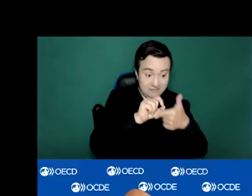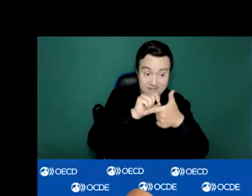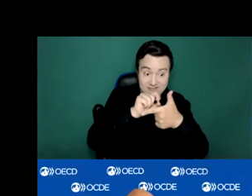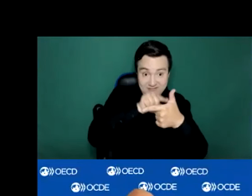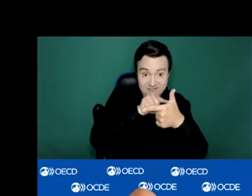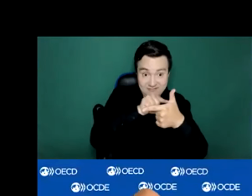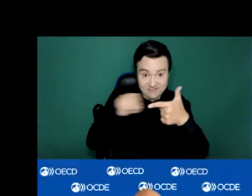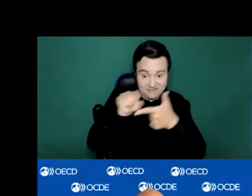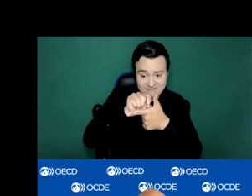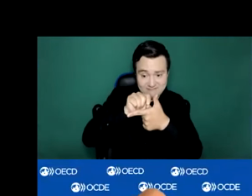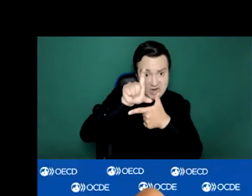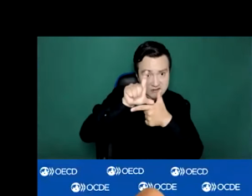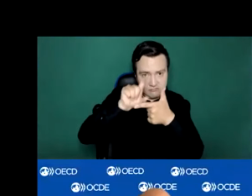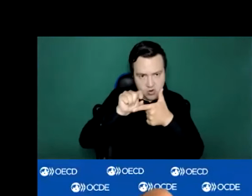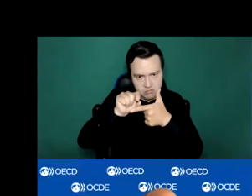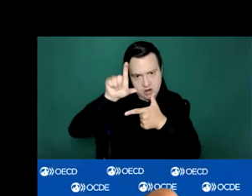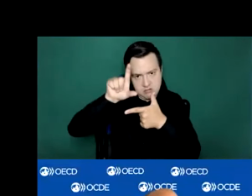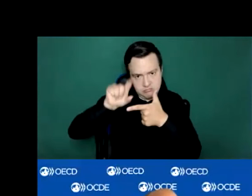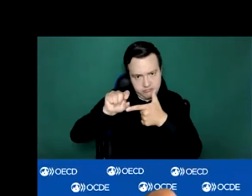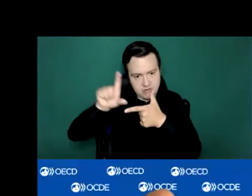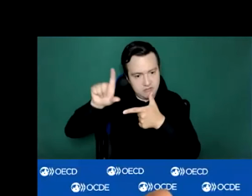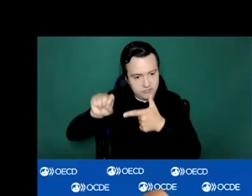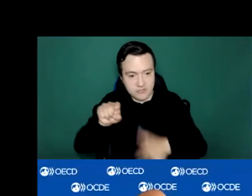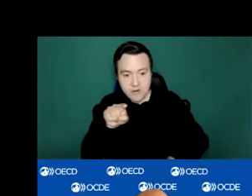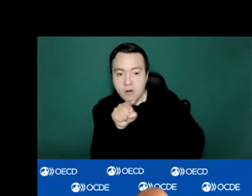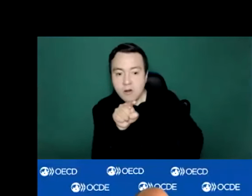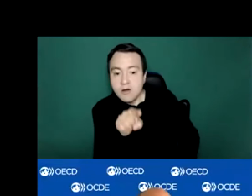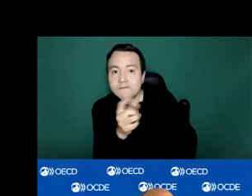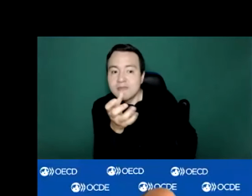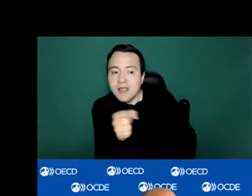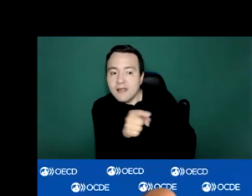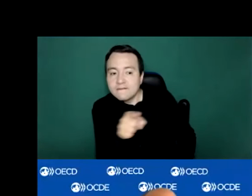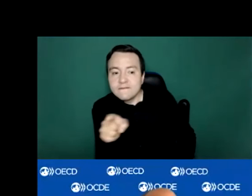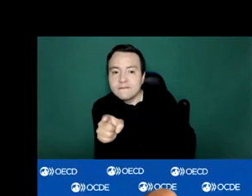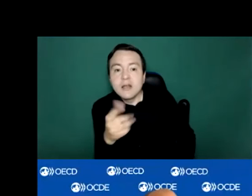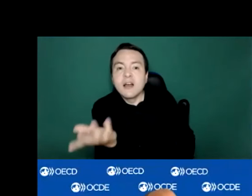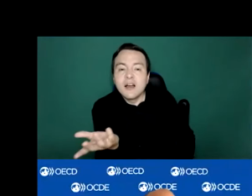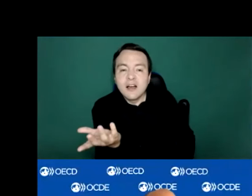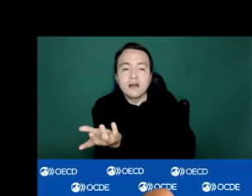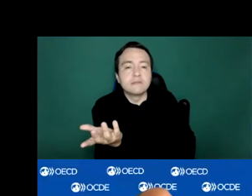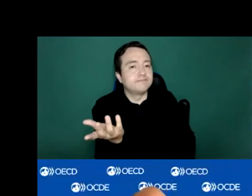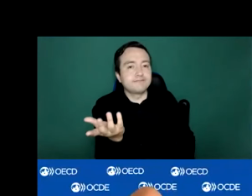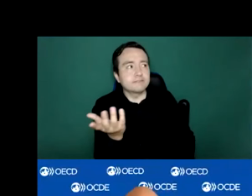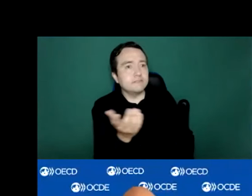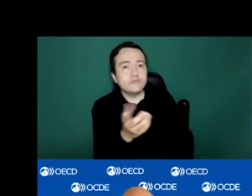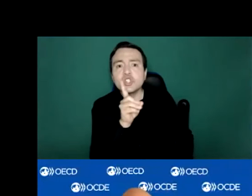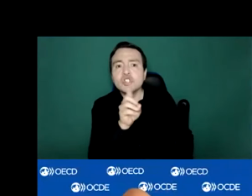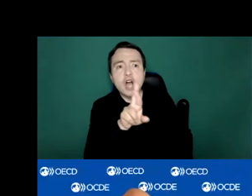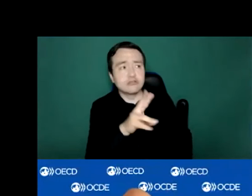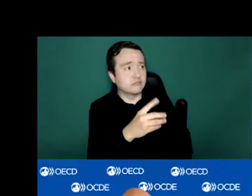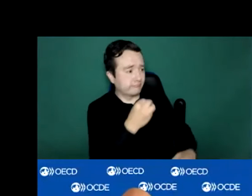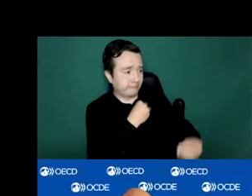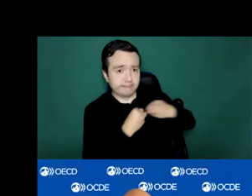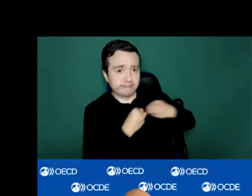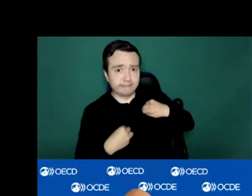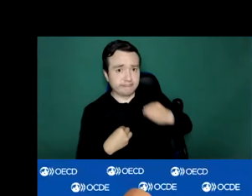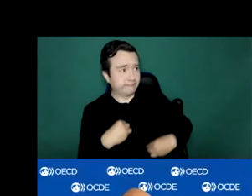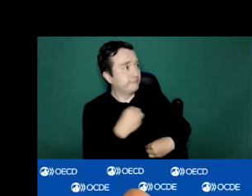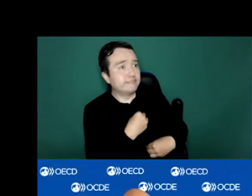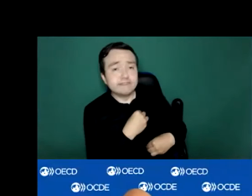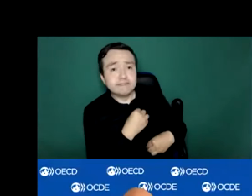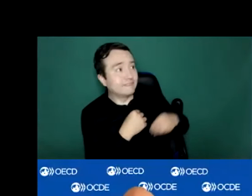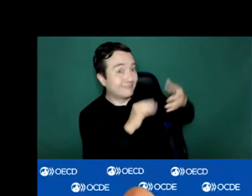had serious problems paying for healthcare, comparing Latin America and the OECD. And here the differences are